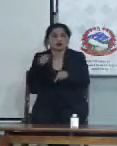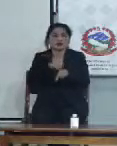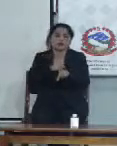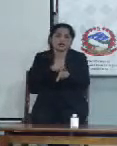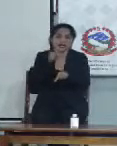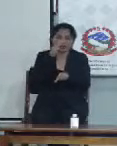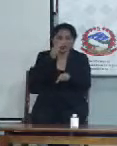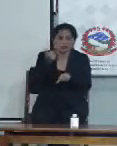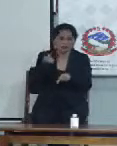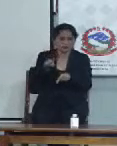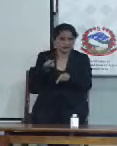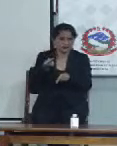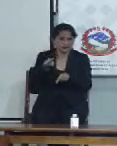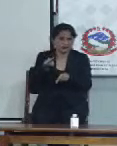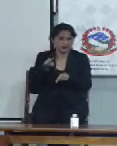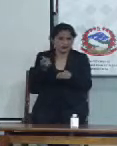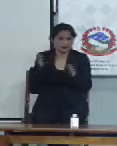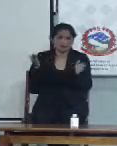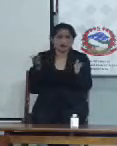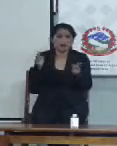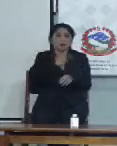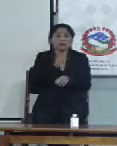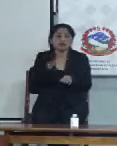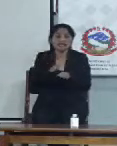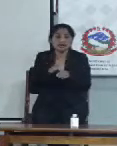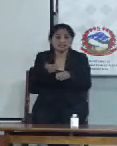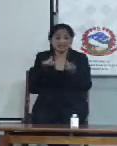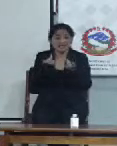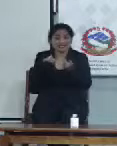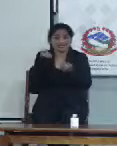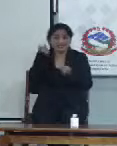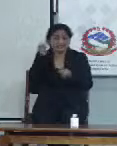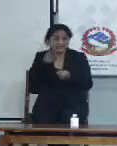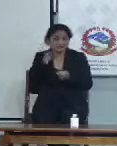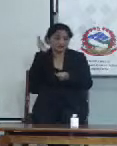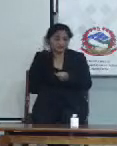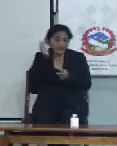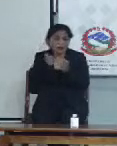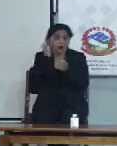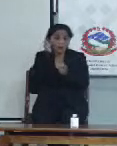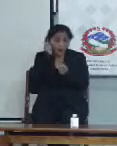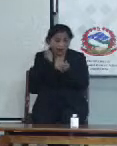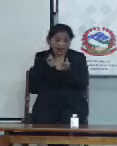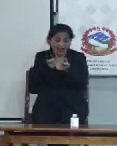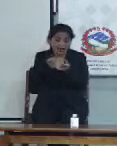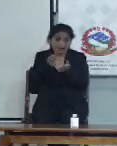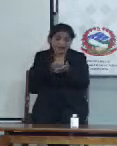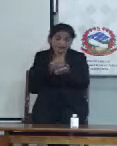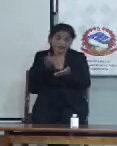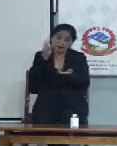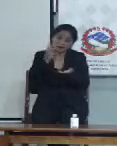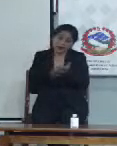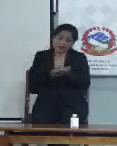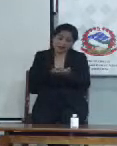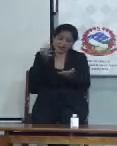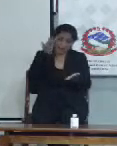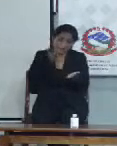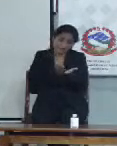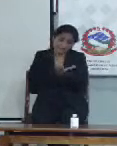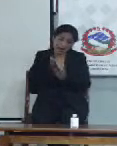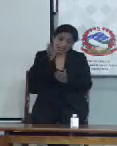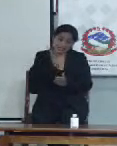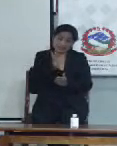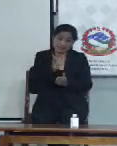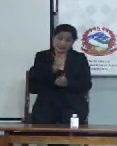gadget addictions? The way we are saying that we should not give, in a way we are telling the children that we should not give the mobile or the telephone